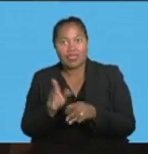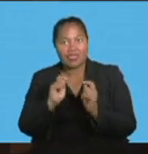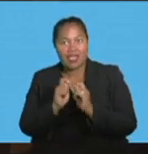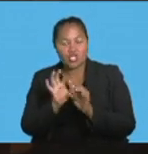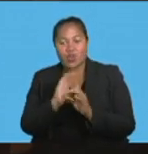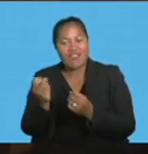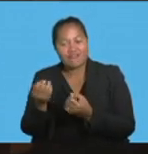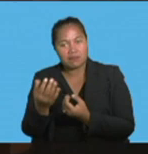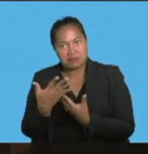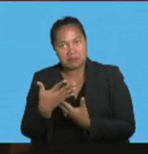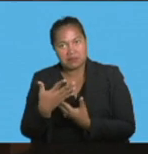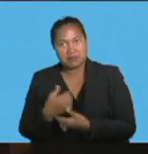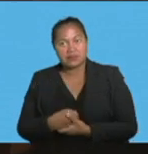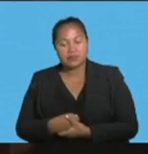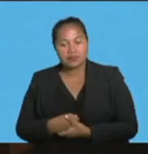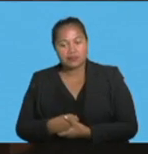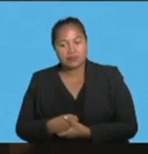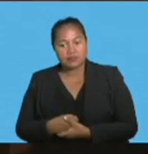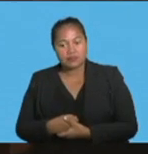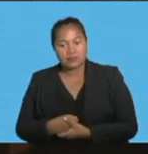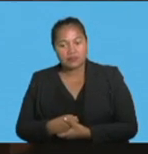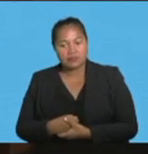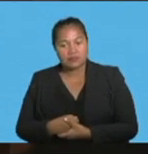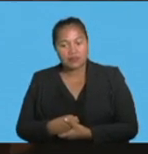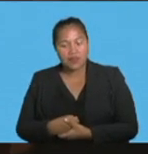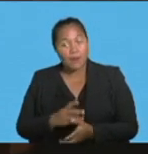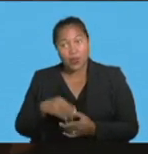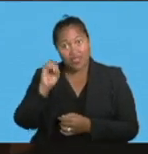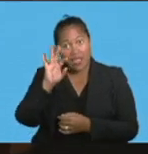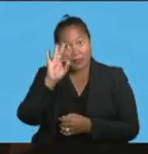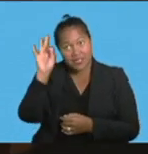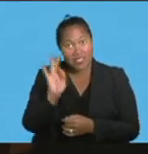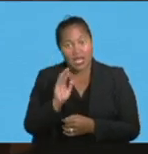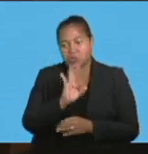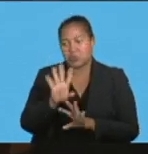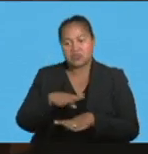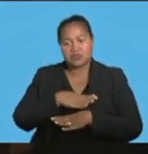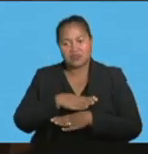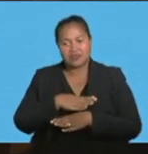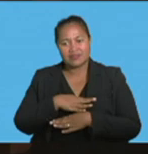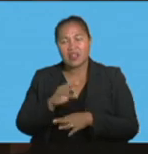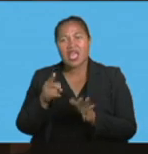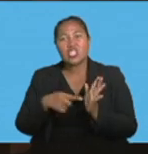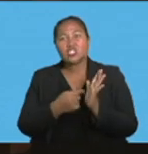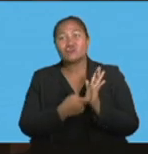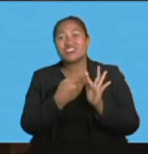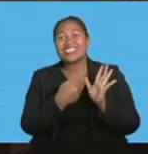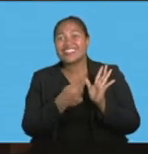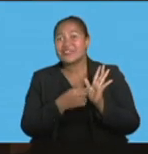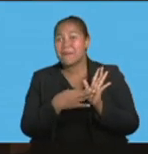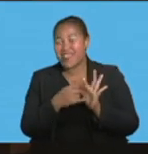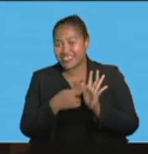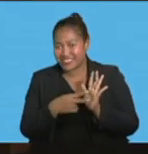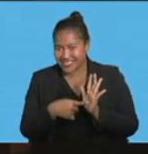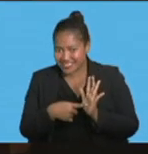Honourable Speaker, 10% of feedback are on unsatisfactory treatment and poor staff attitude, and the complaints, as alluded to earlier, are